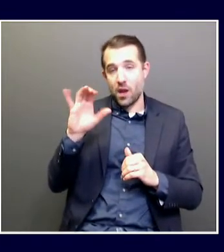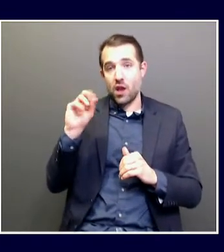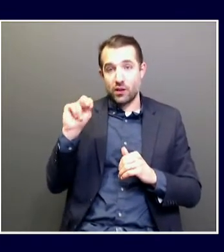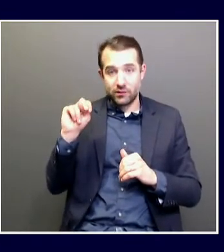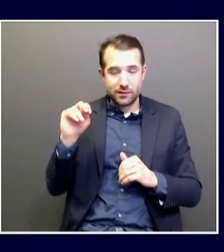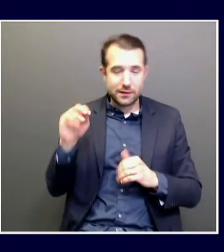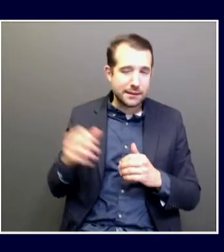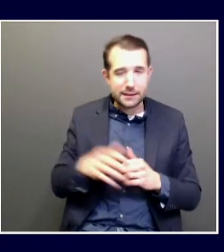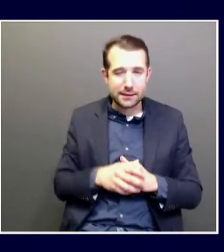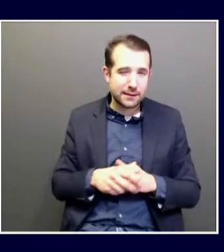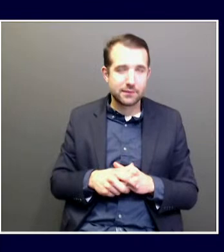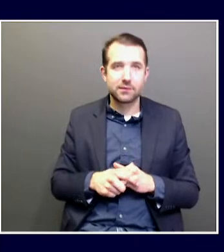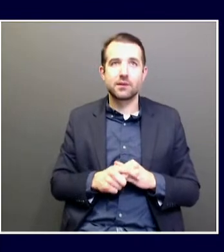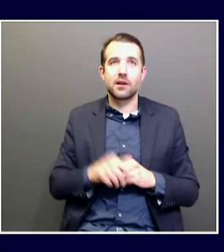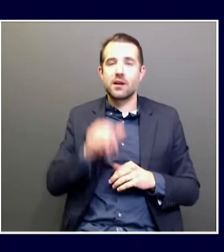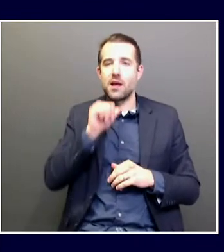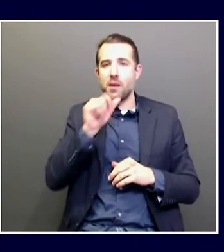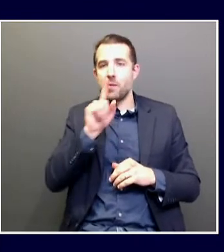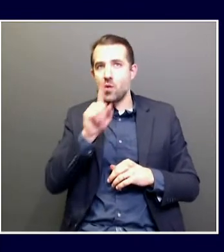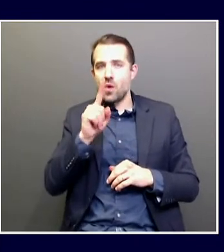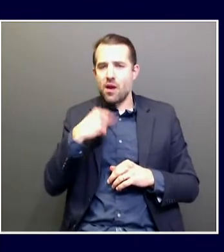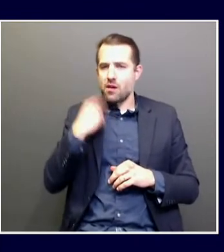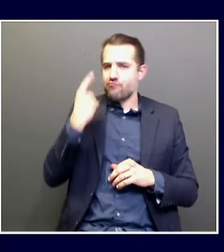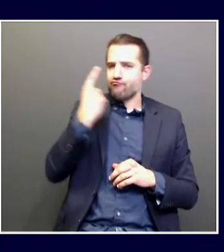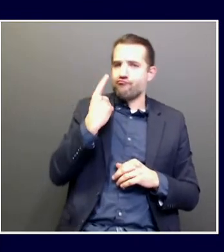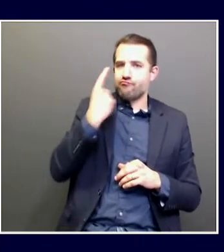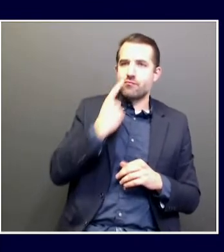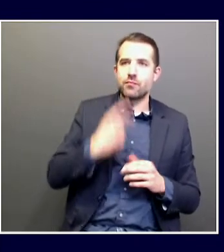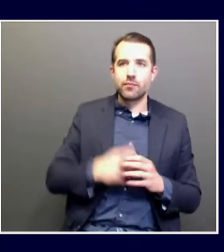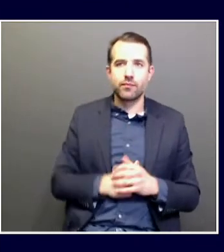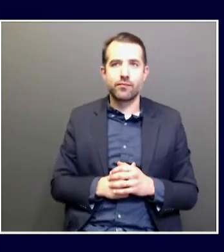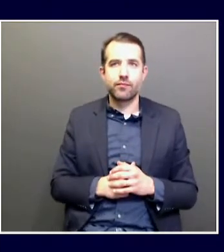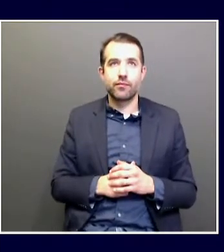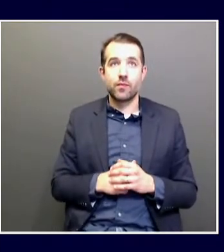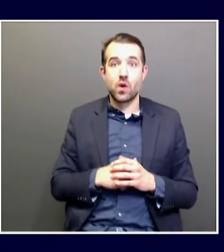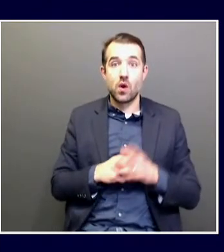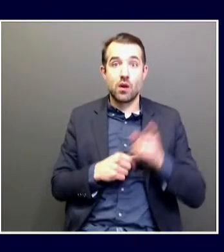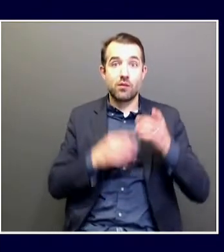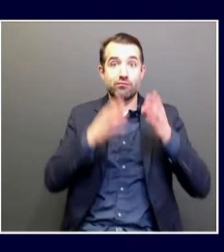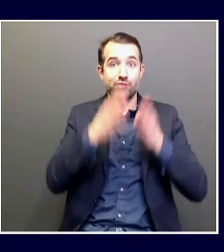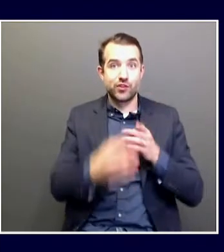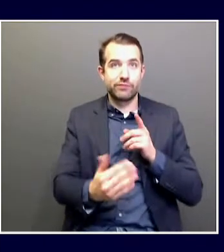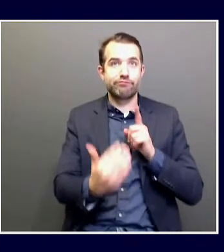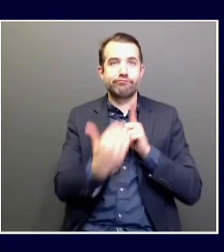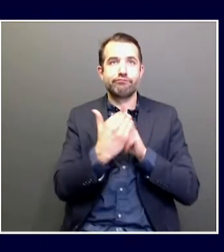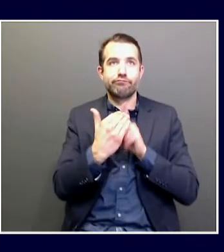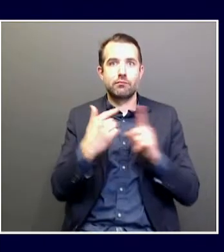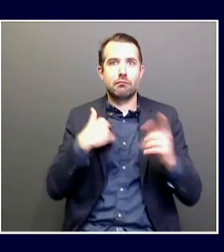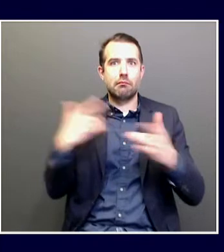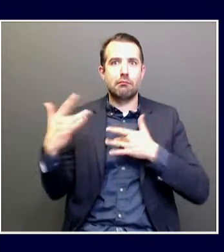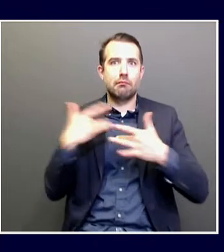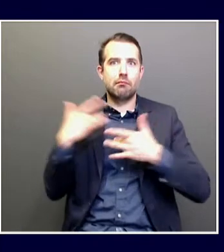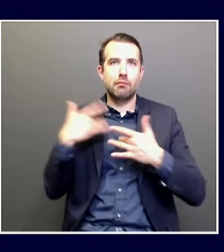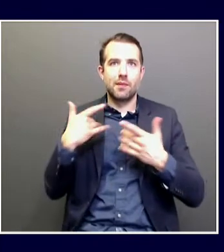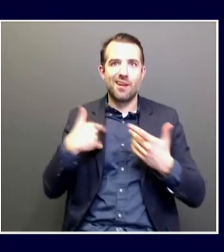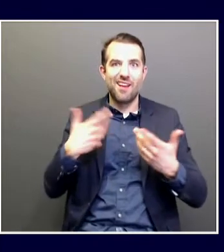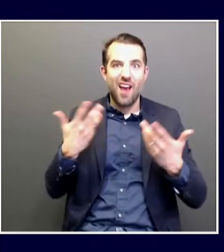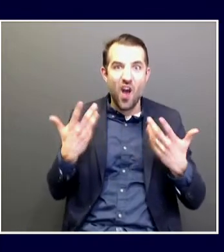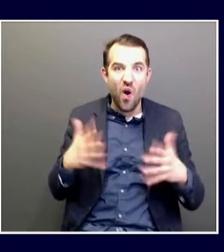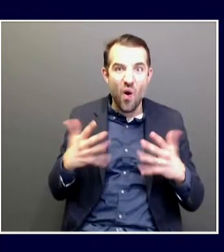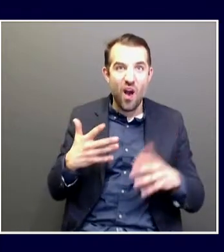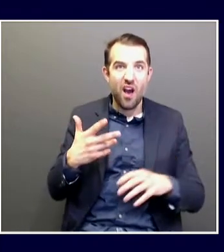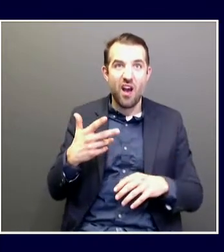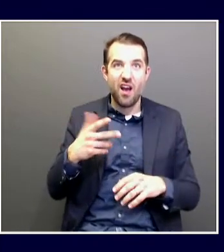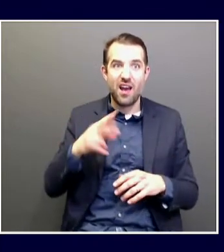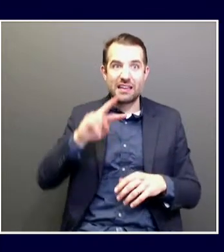So I'm wondering, because I have heard from somebody who is very concerned about this, especially because they have already gotten that second dose. What